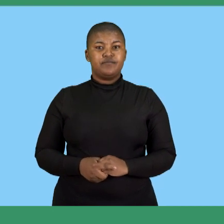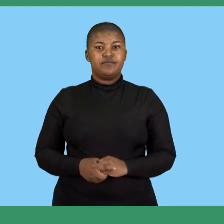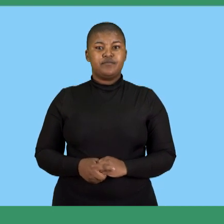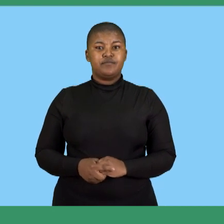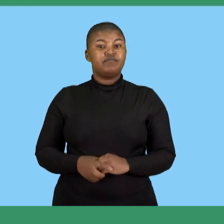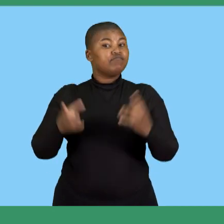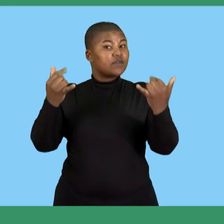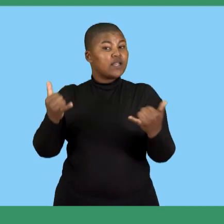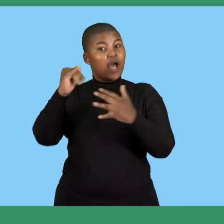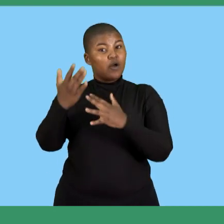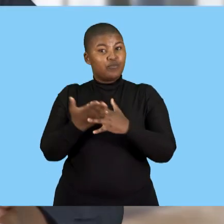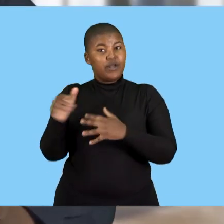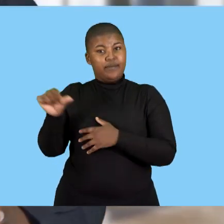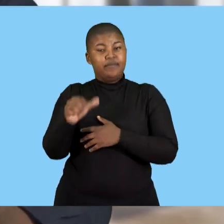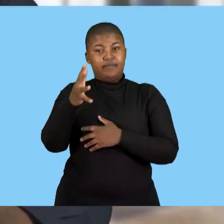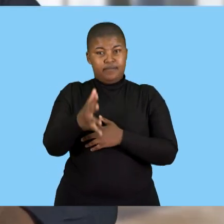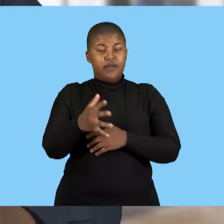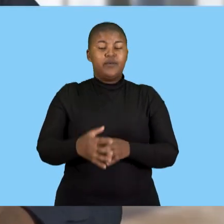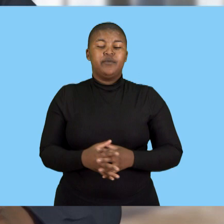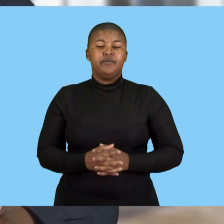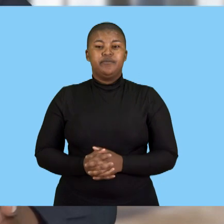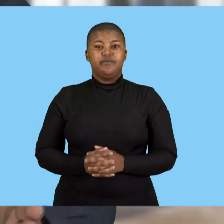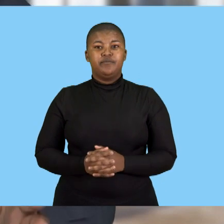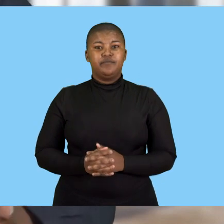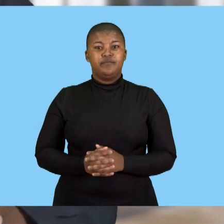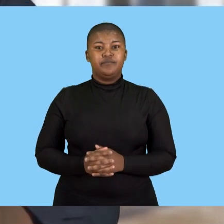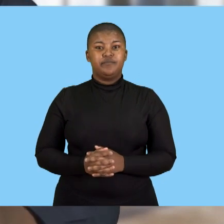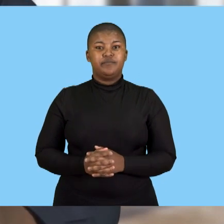presentation. So with that being said, let us take a short break